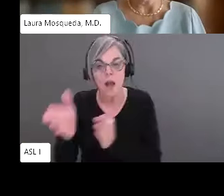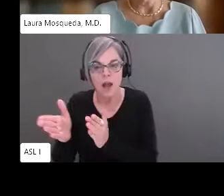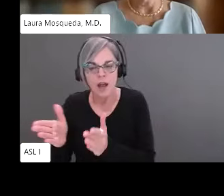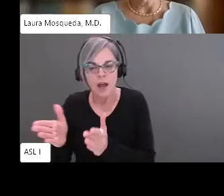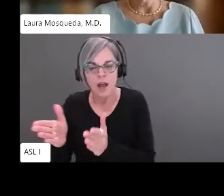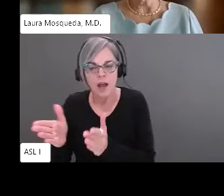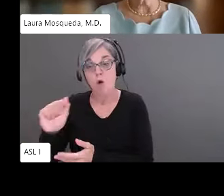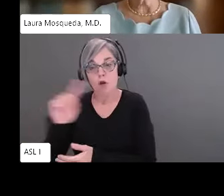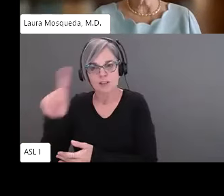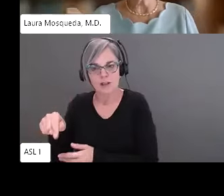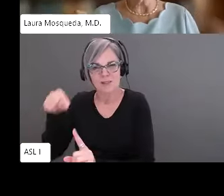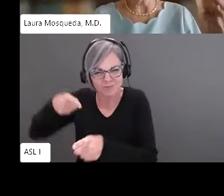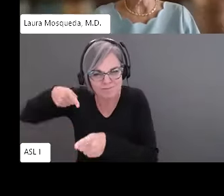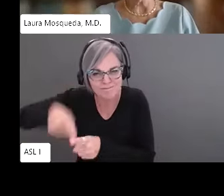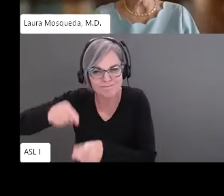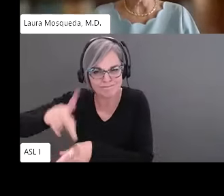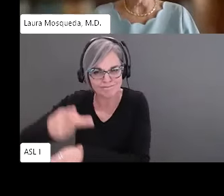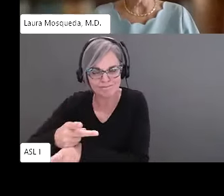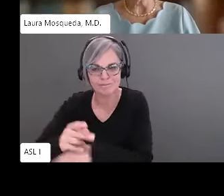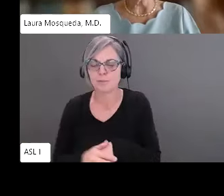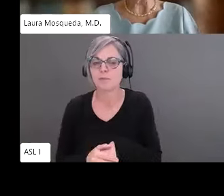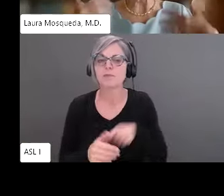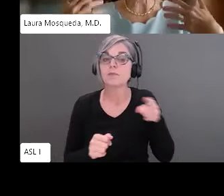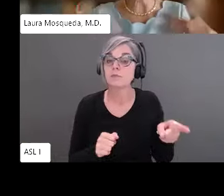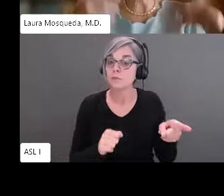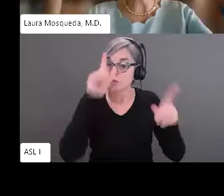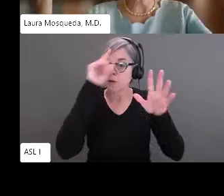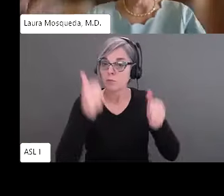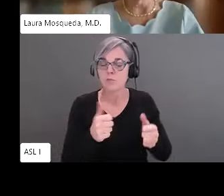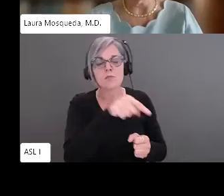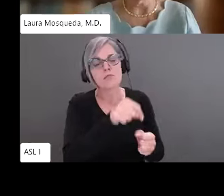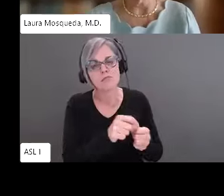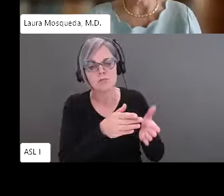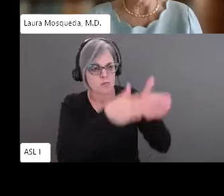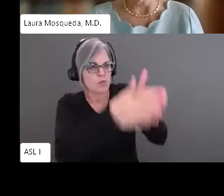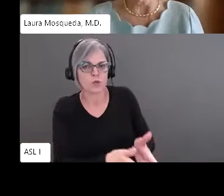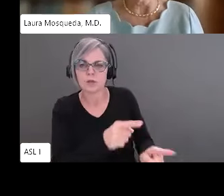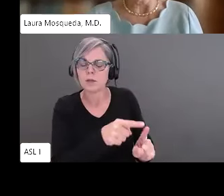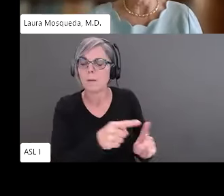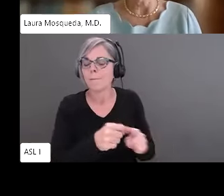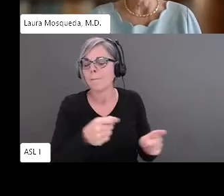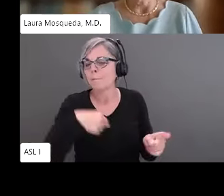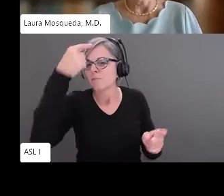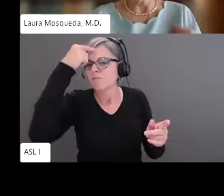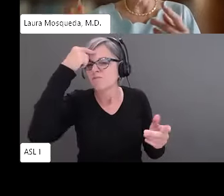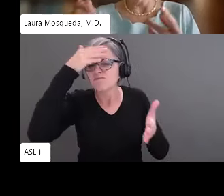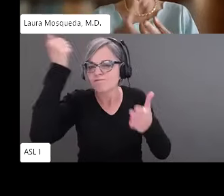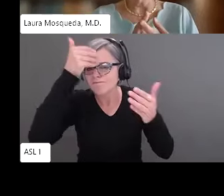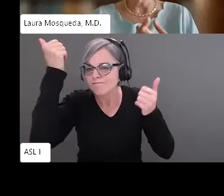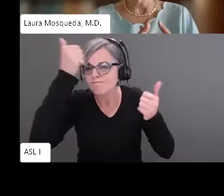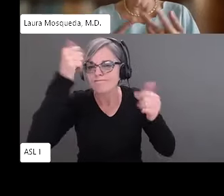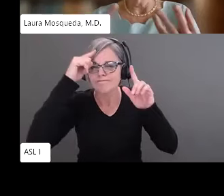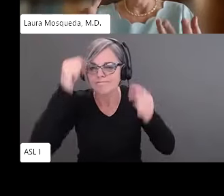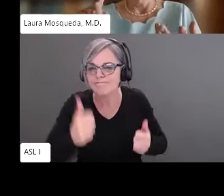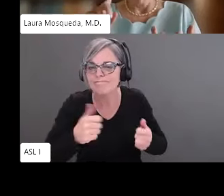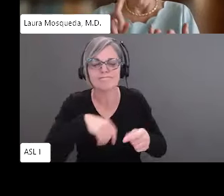of dementia, somebody usually has memory loss and some other kind of a problem, like trouble with